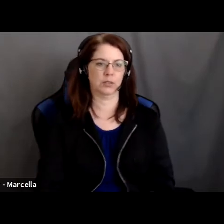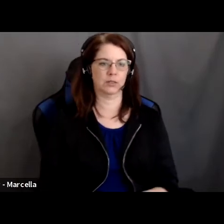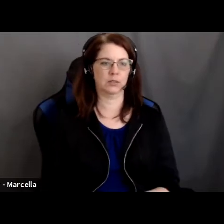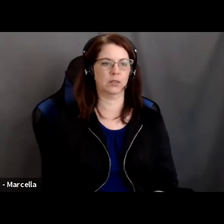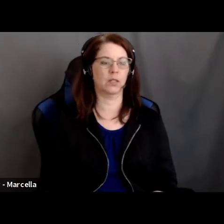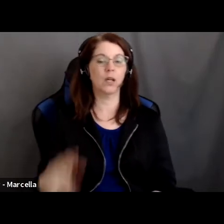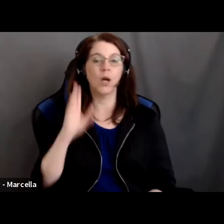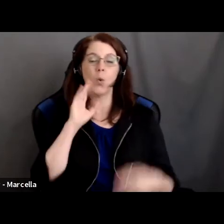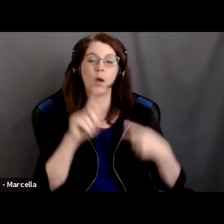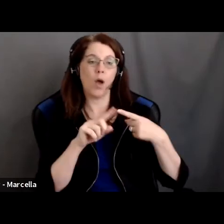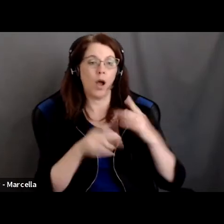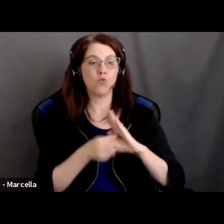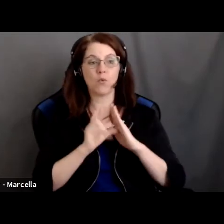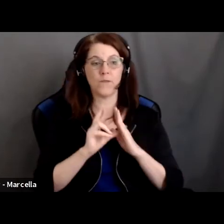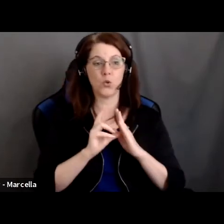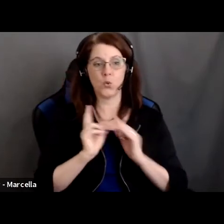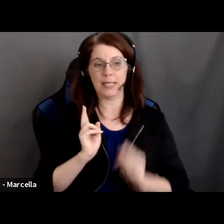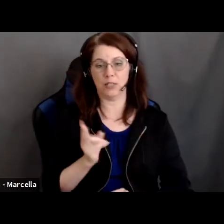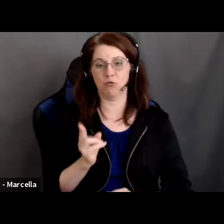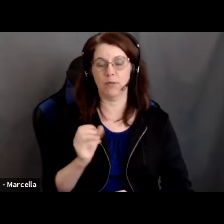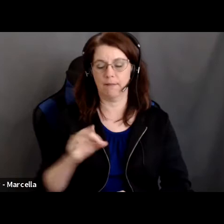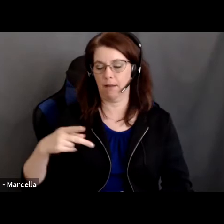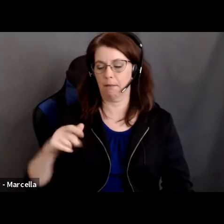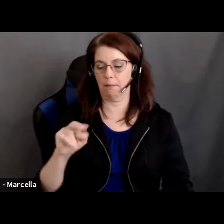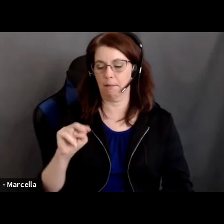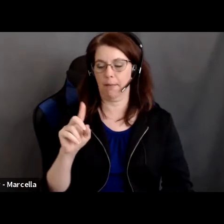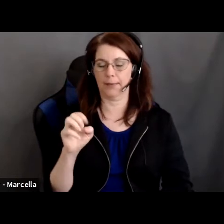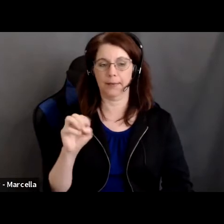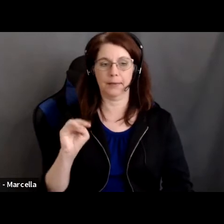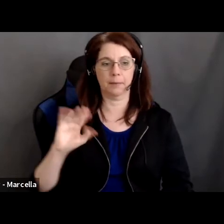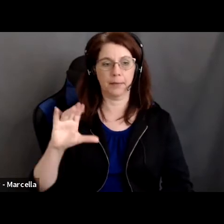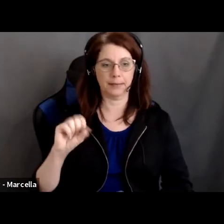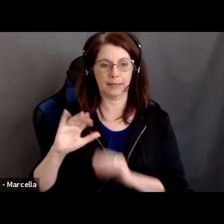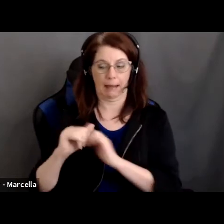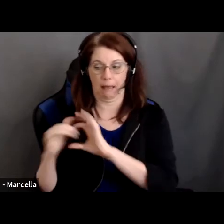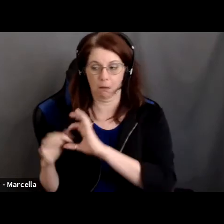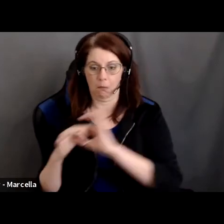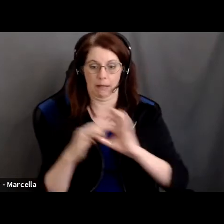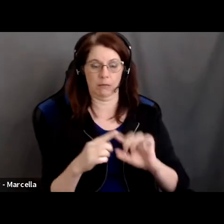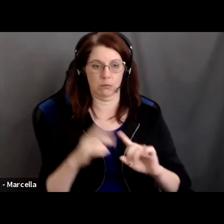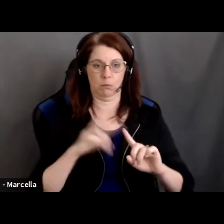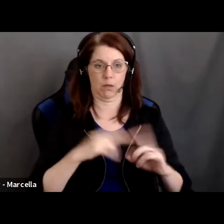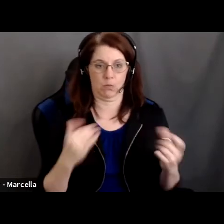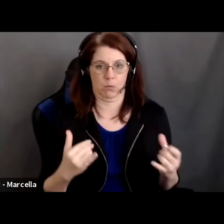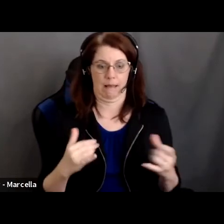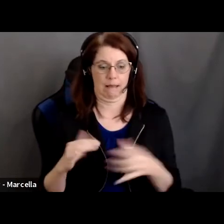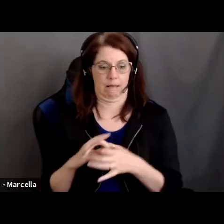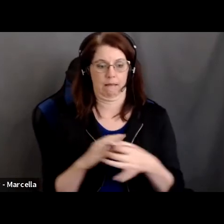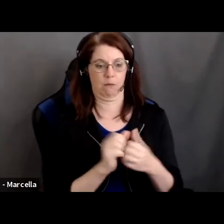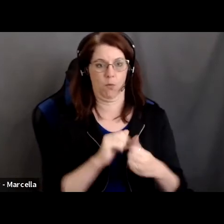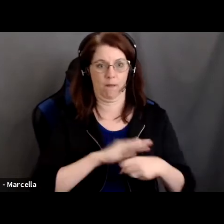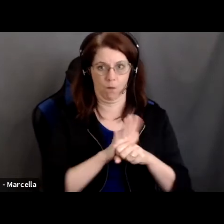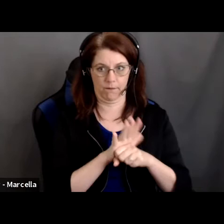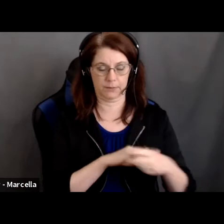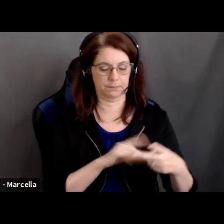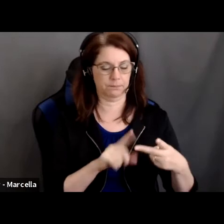we're going to review the history of pandemics and how it relates to today, to COVID. We're going to